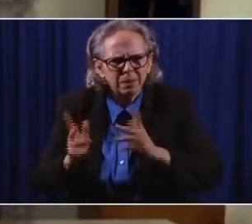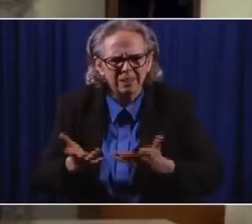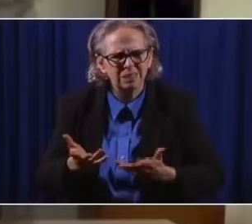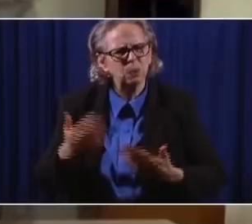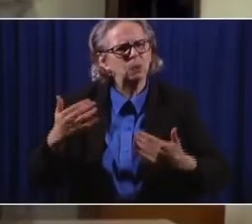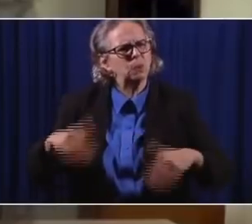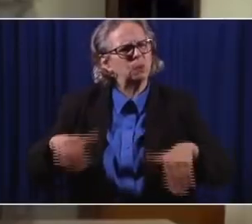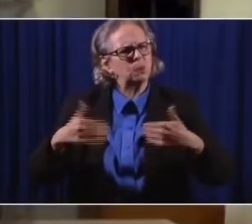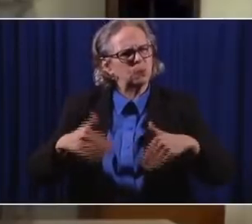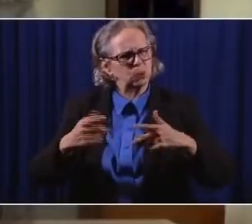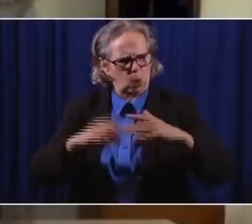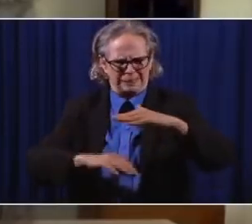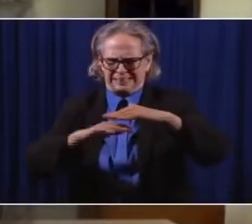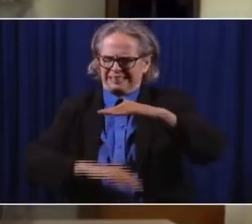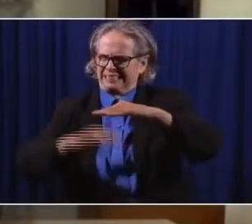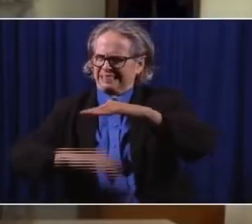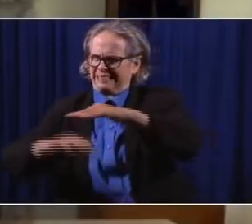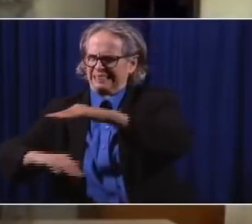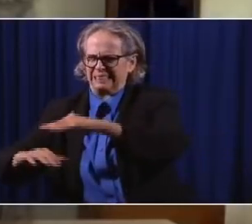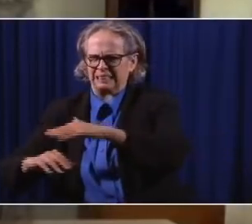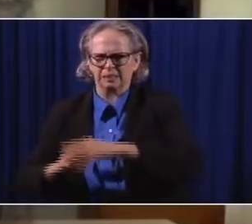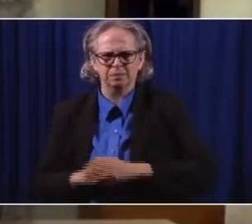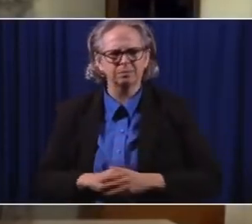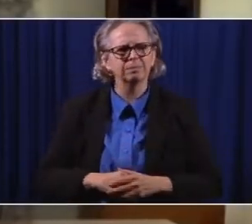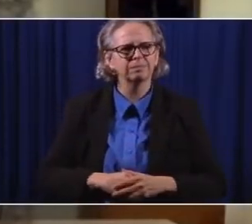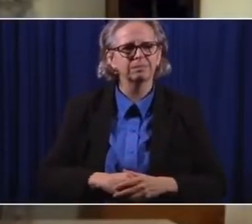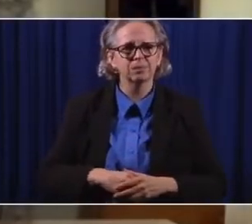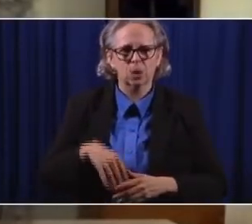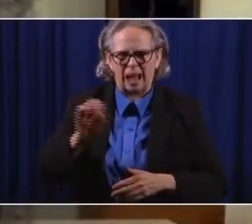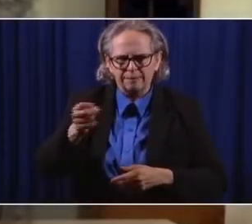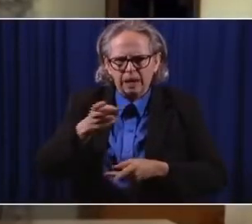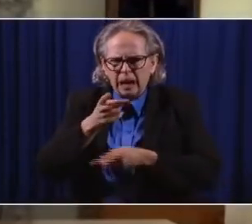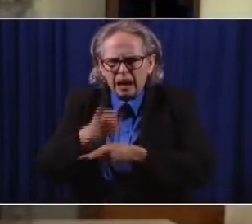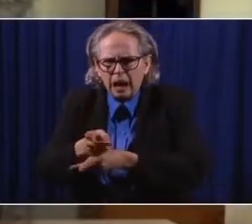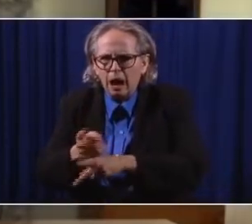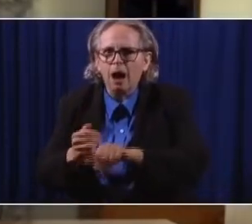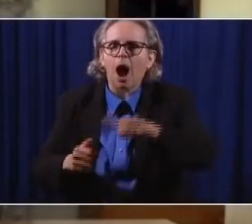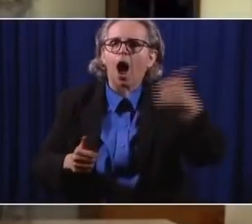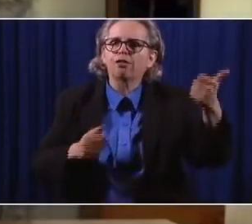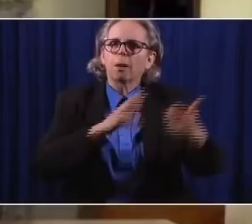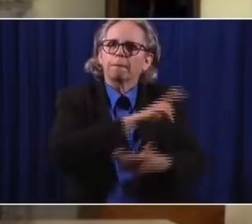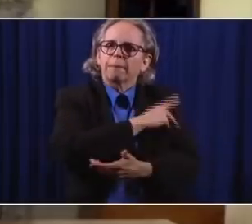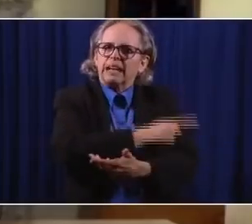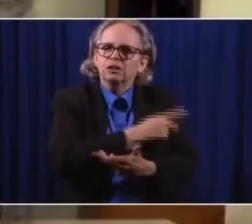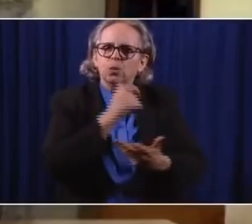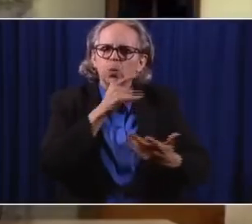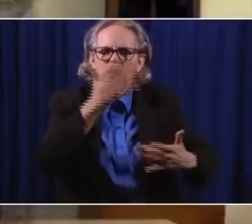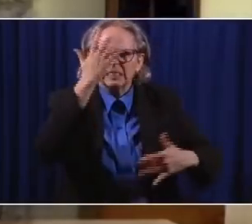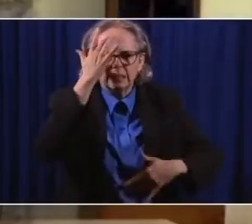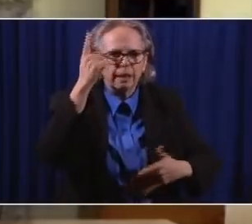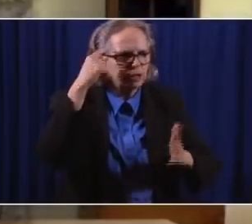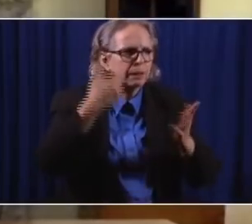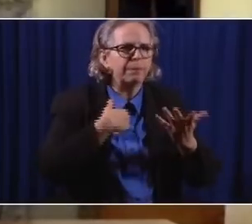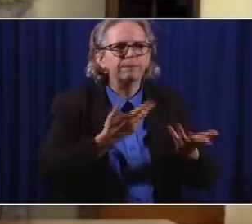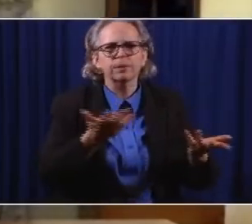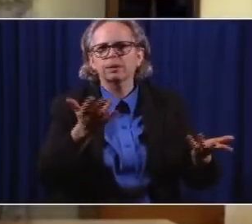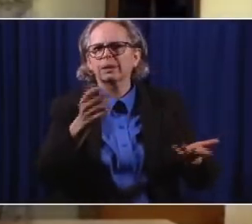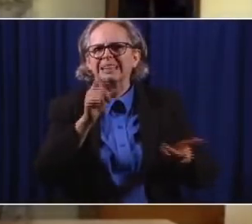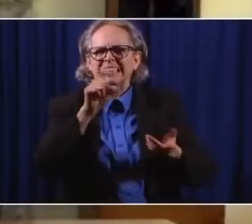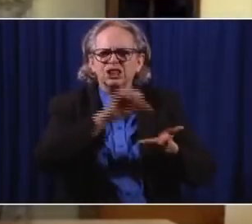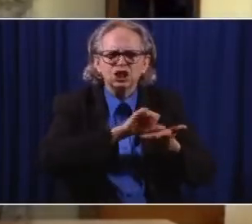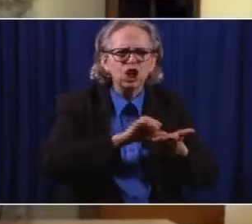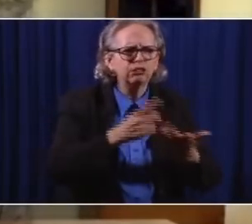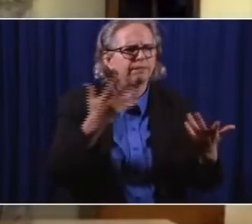we have to have room for other people, people who are there for serious accidents, car